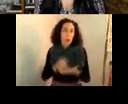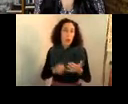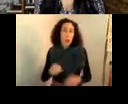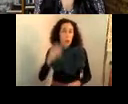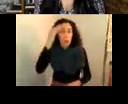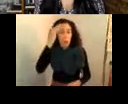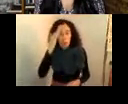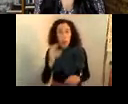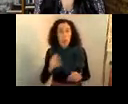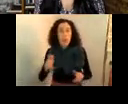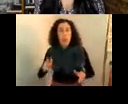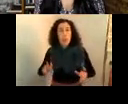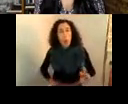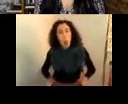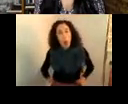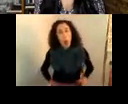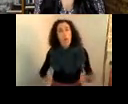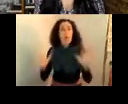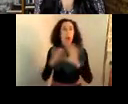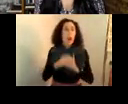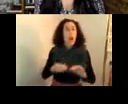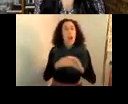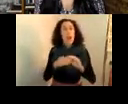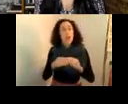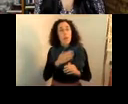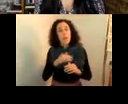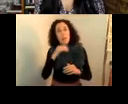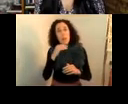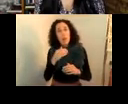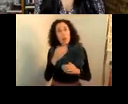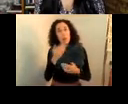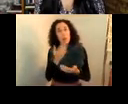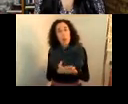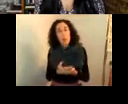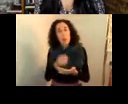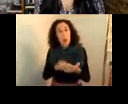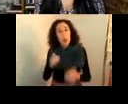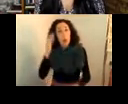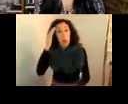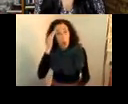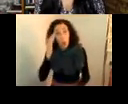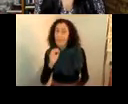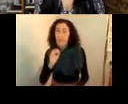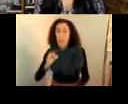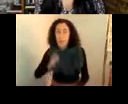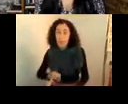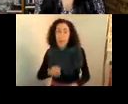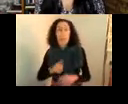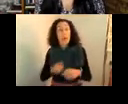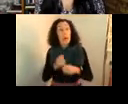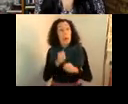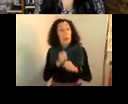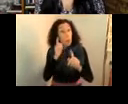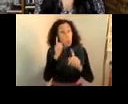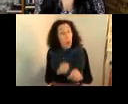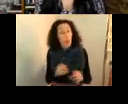all acknowledge that. Let's be deliberate with moving our conversation forward when it is that we choose to speak in the space.